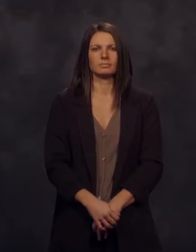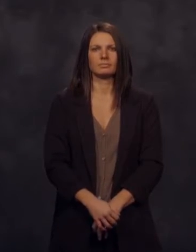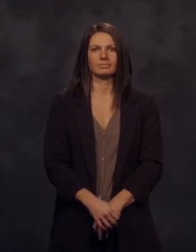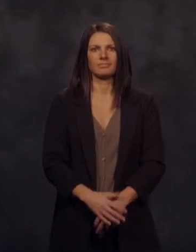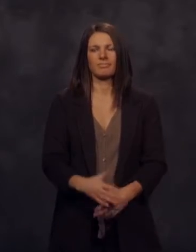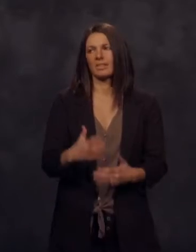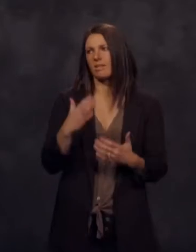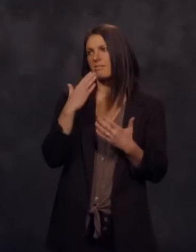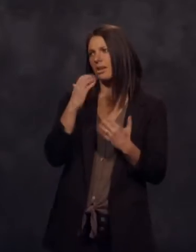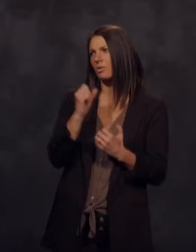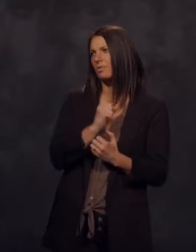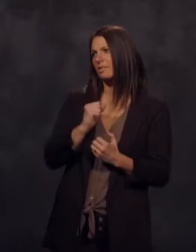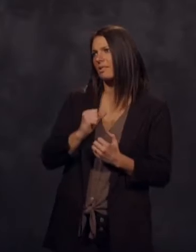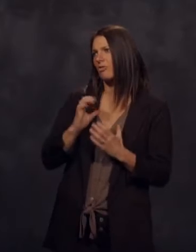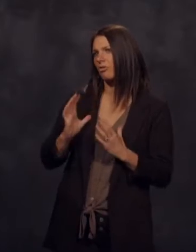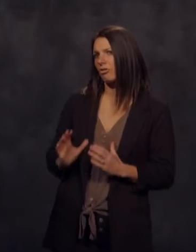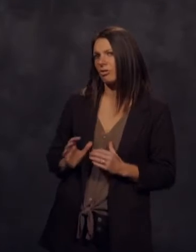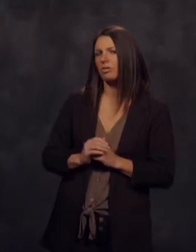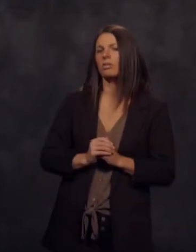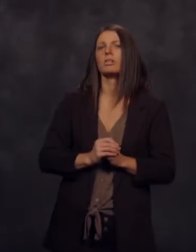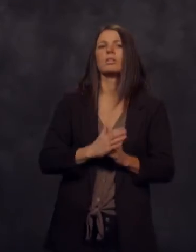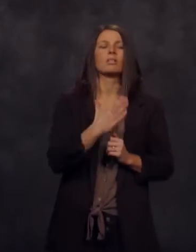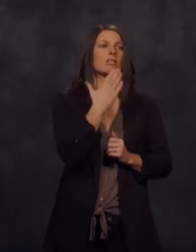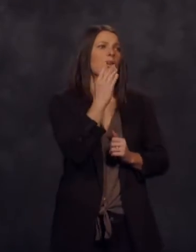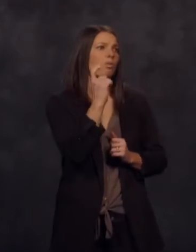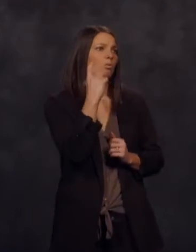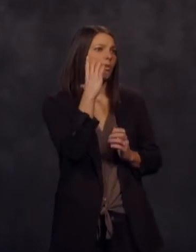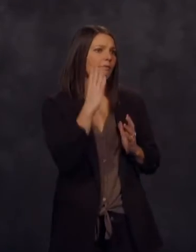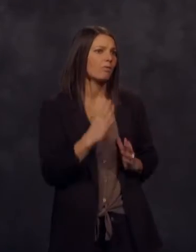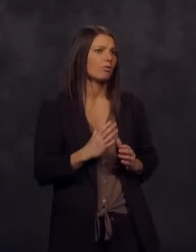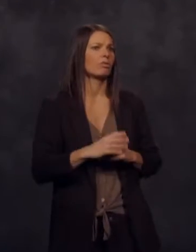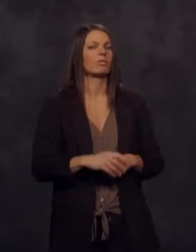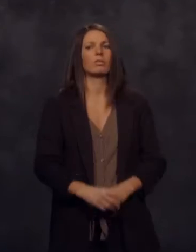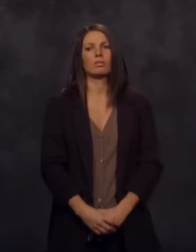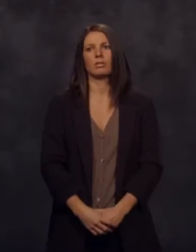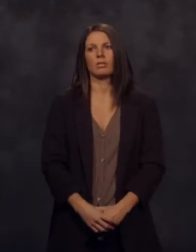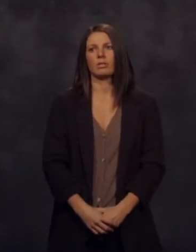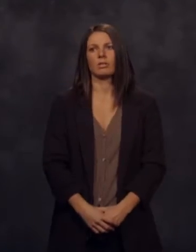Thank you, Senator Muth, and thank you, Governor Wolf.